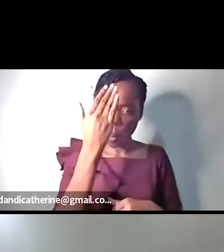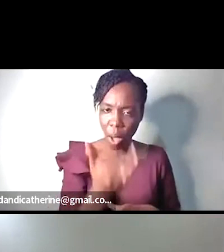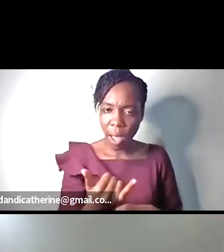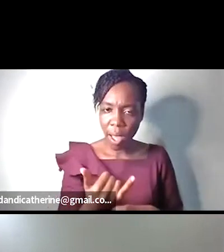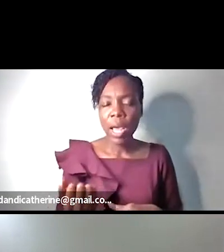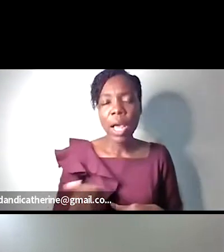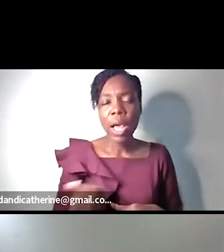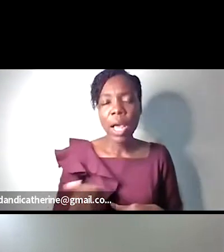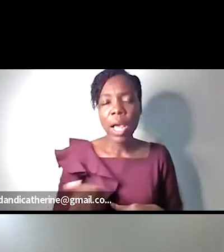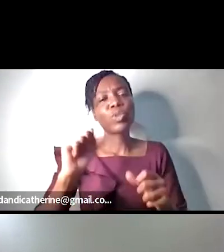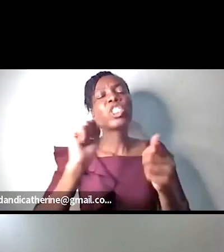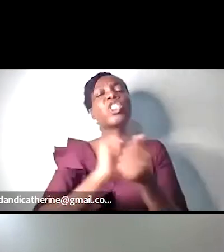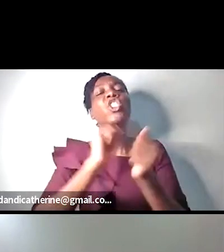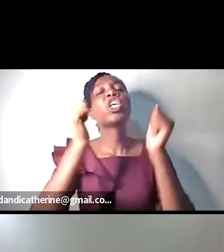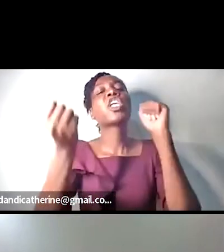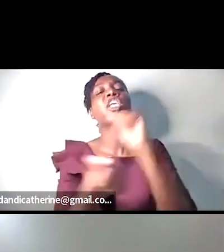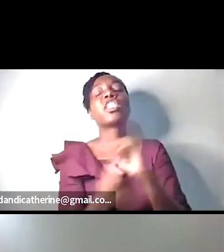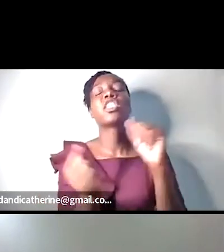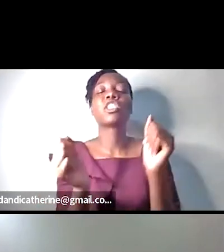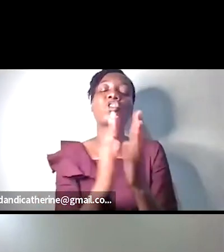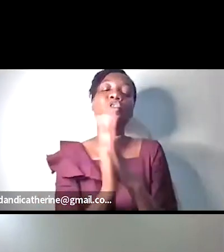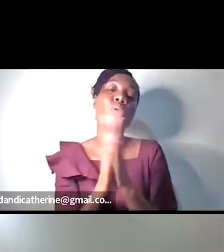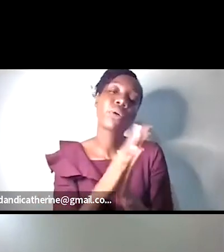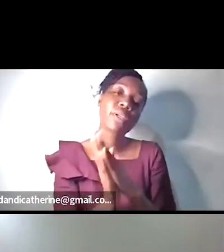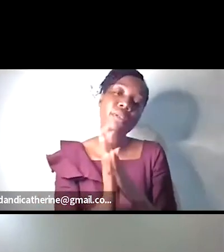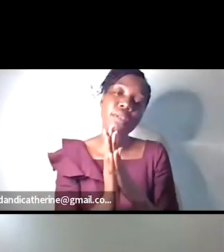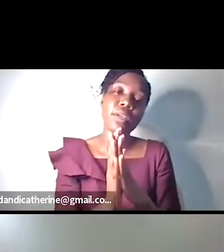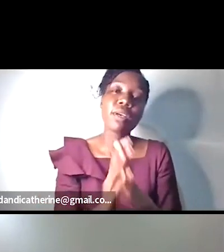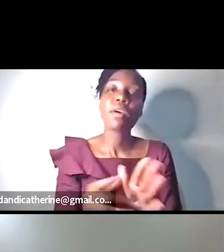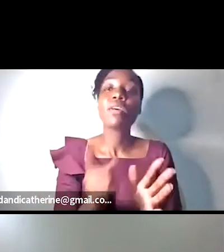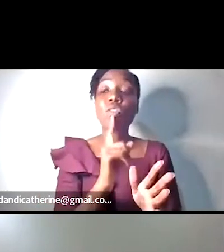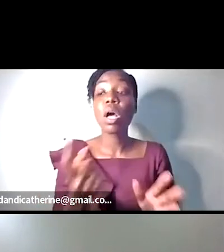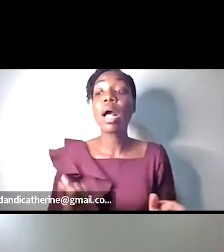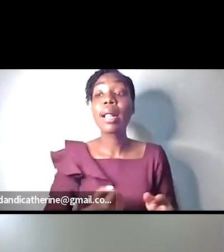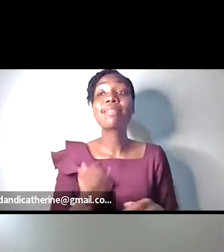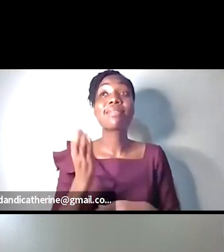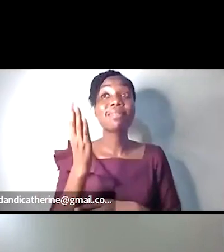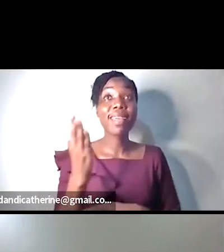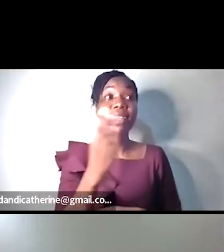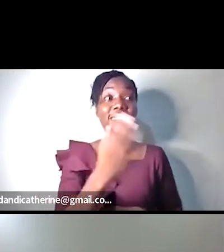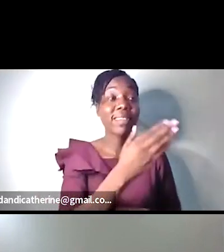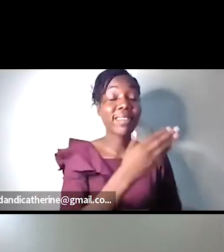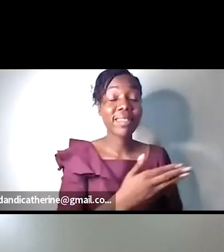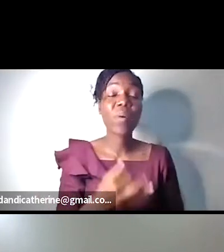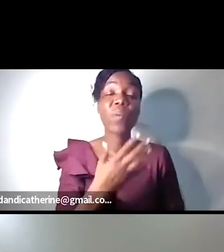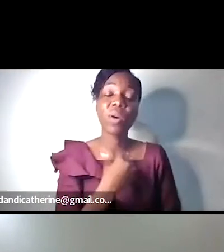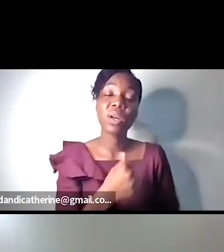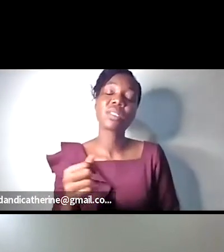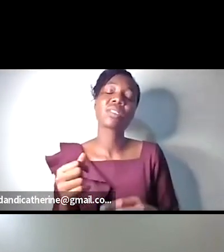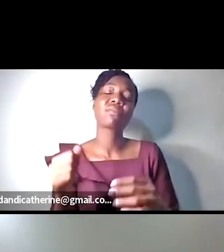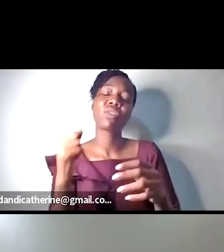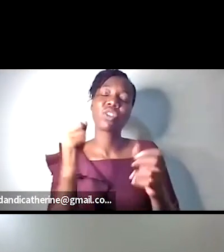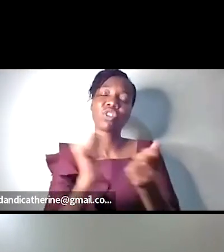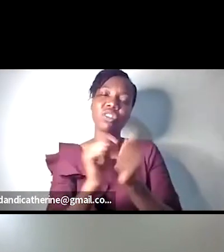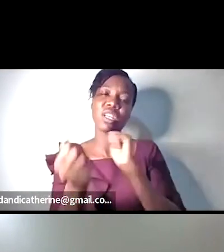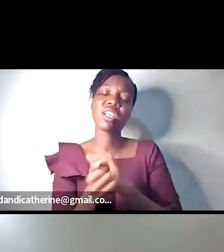narrative. Girls are out there to create communities, villages. Girls have the responsibility of